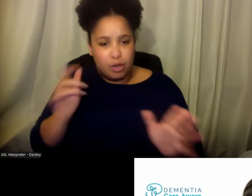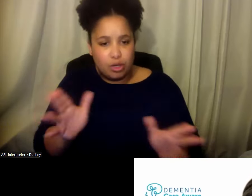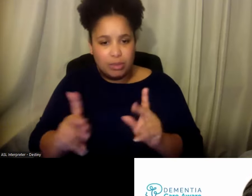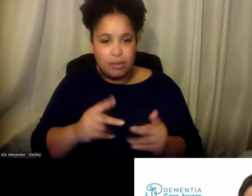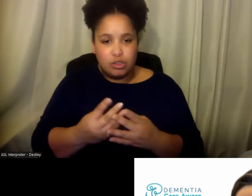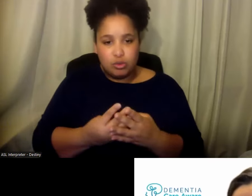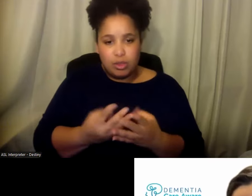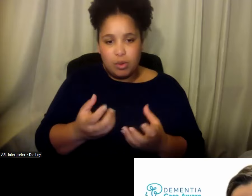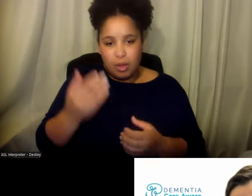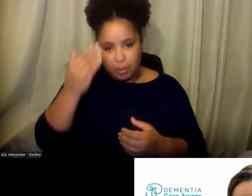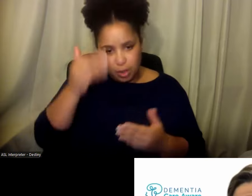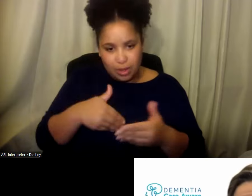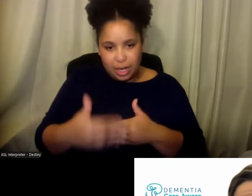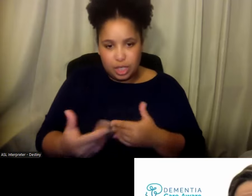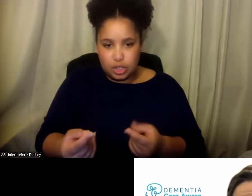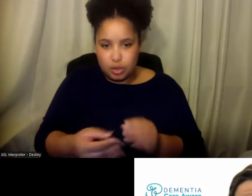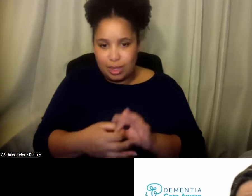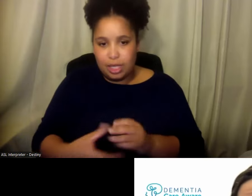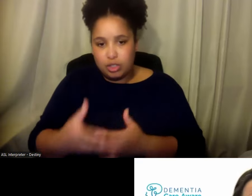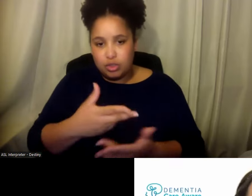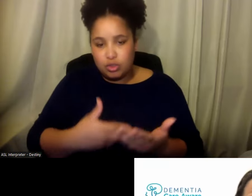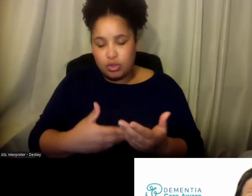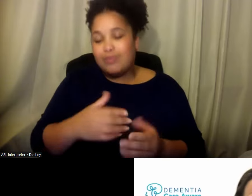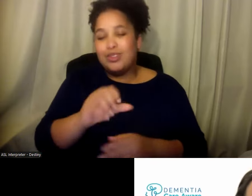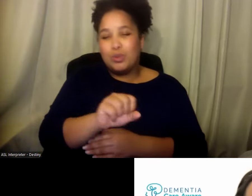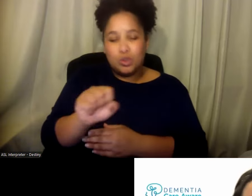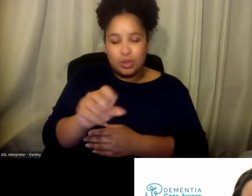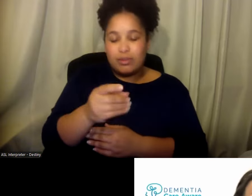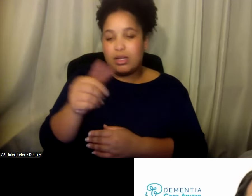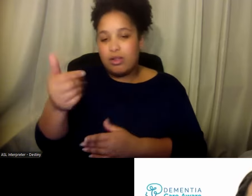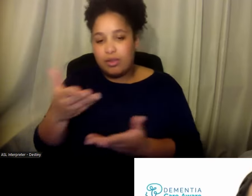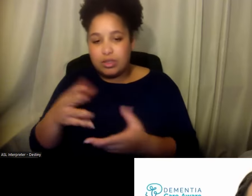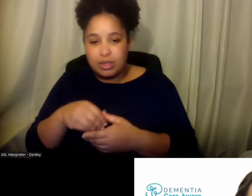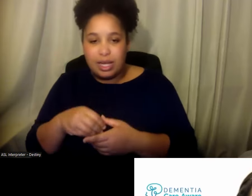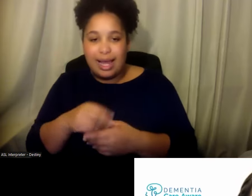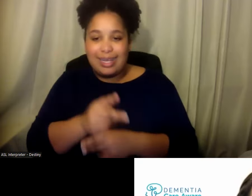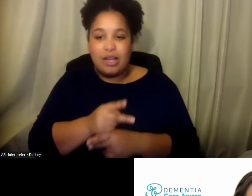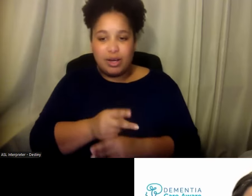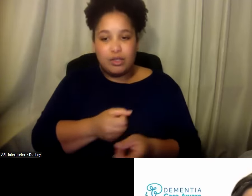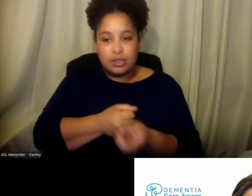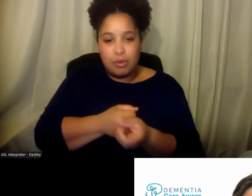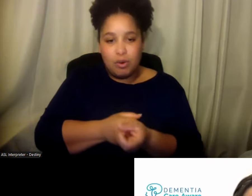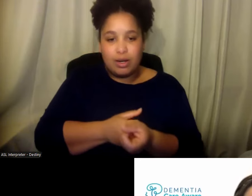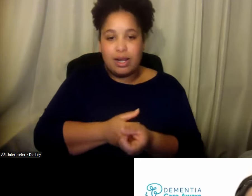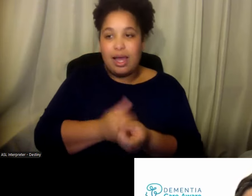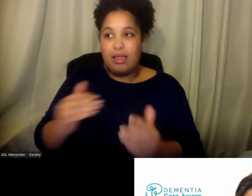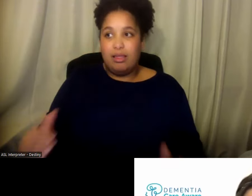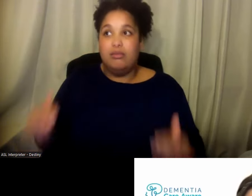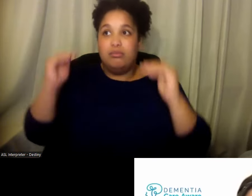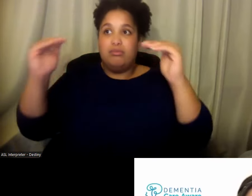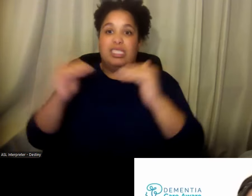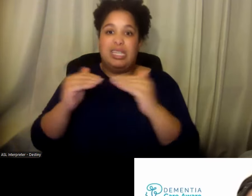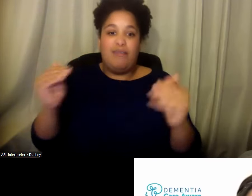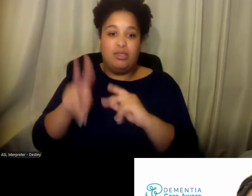we want them to know what next steps would be in terms of social services in their area, caregiver support and next level diagnostics. So